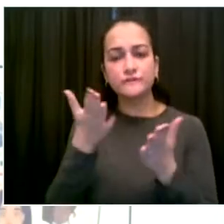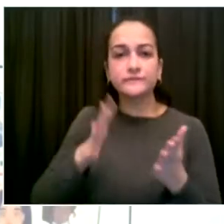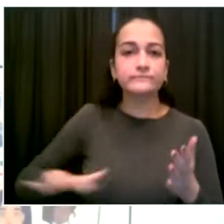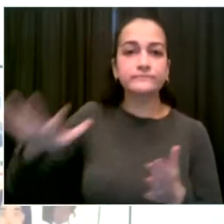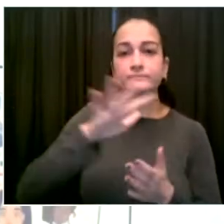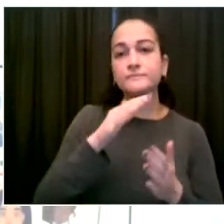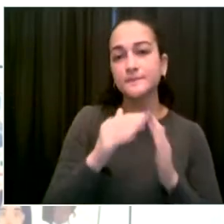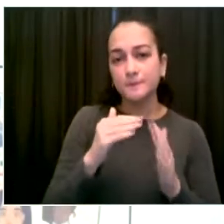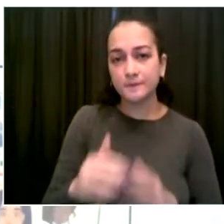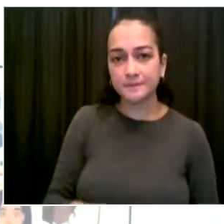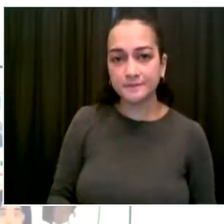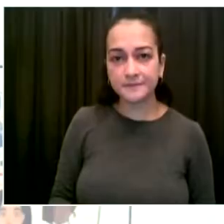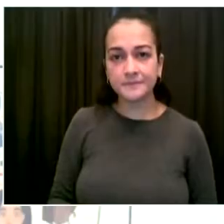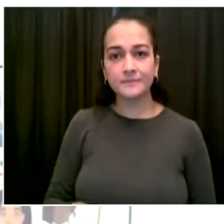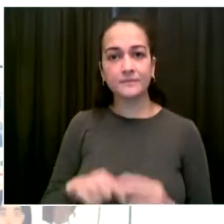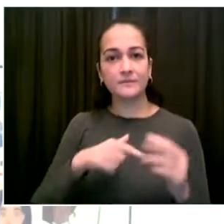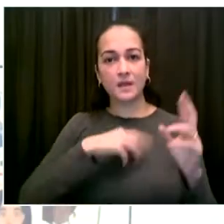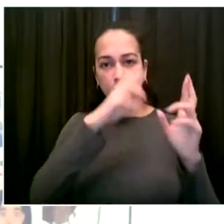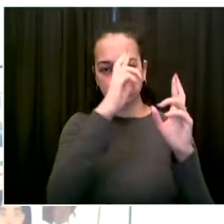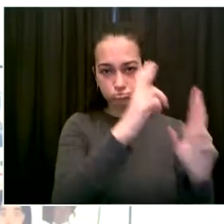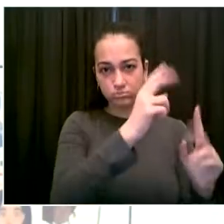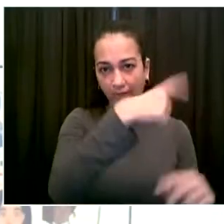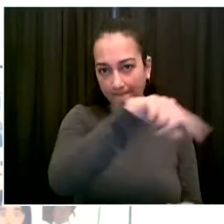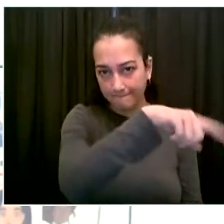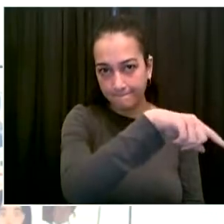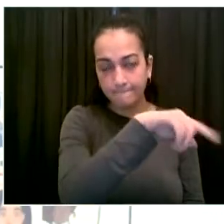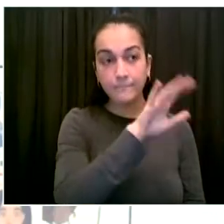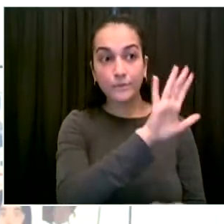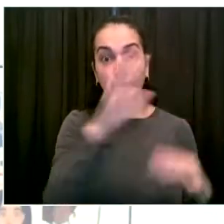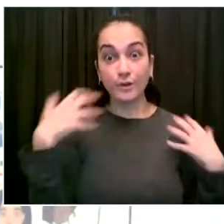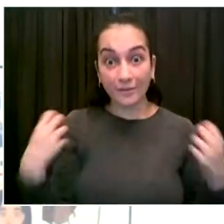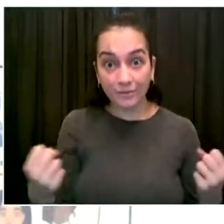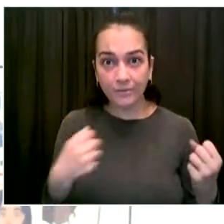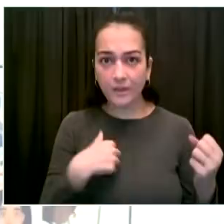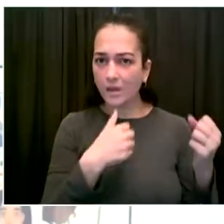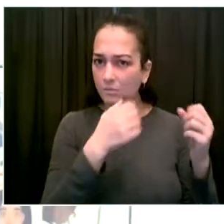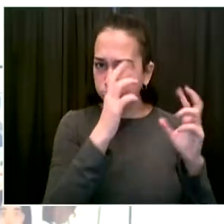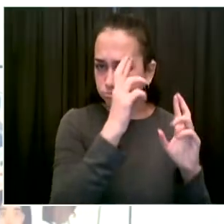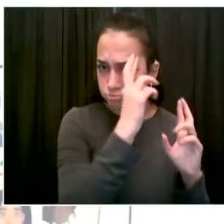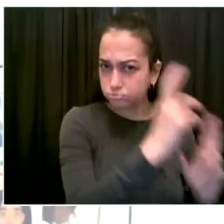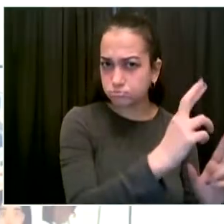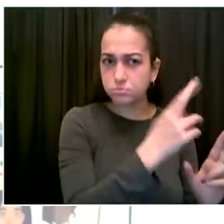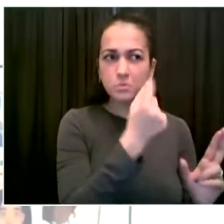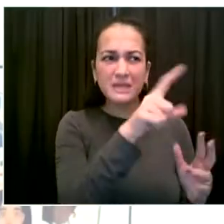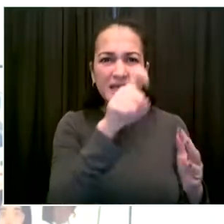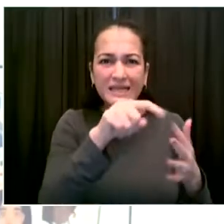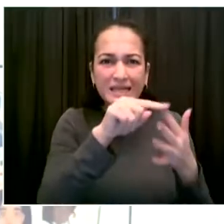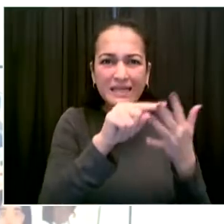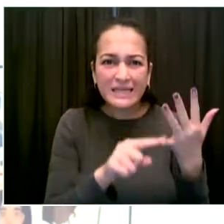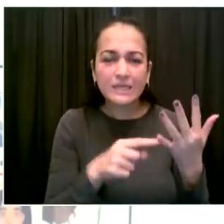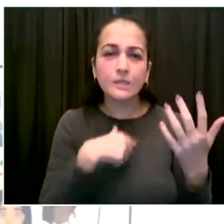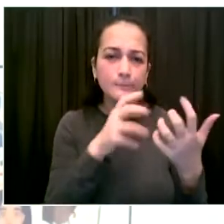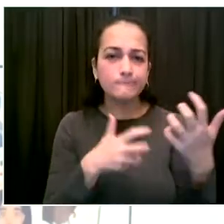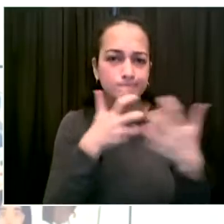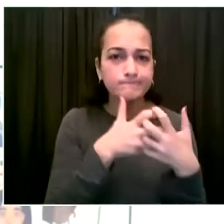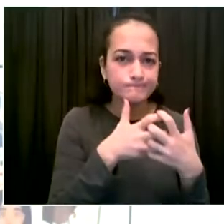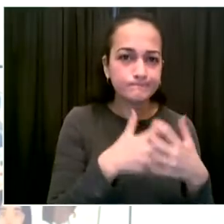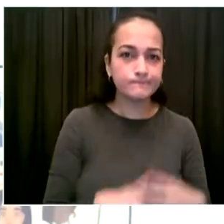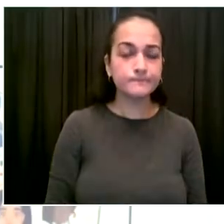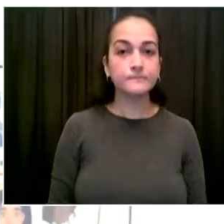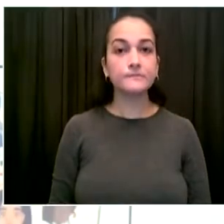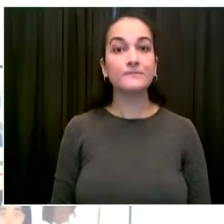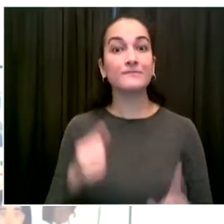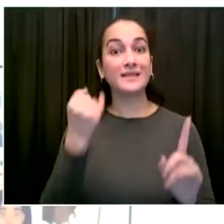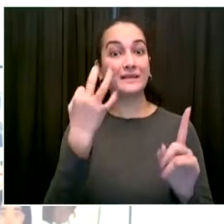to their health and safety. So if there are other steps that need to be taken along the way, certainly I'm receptive